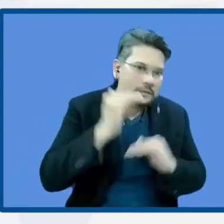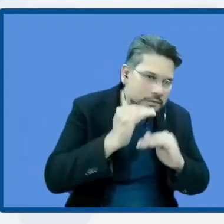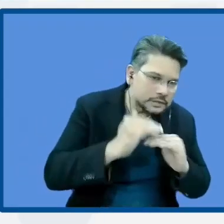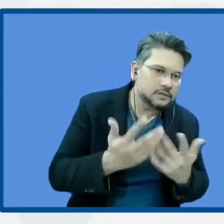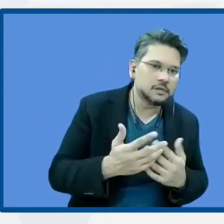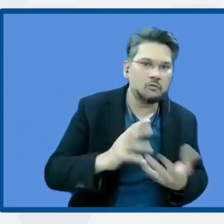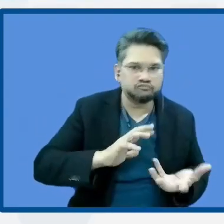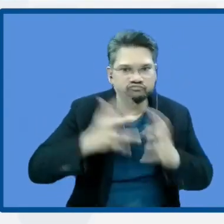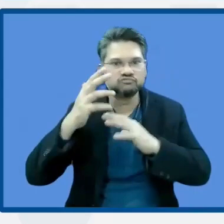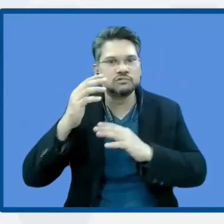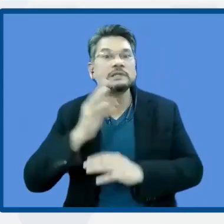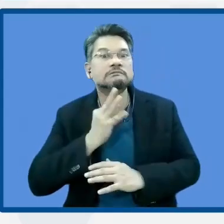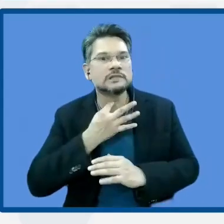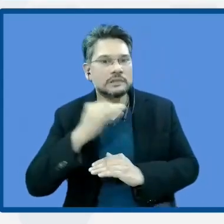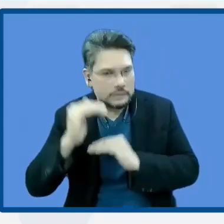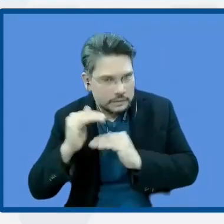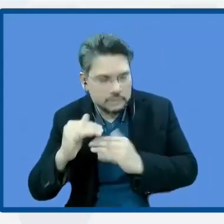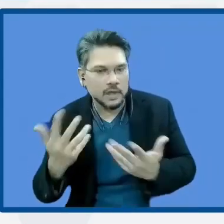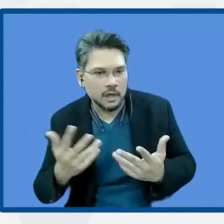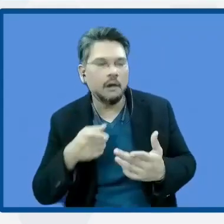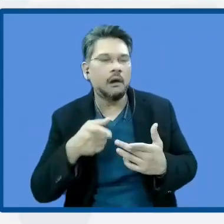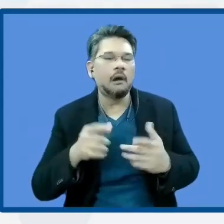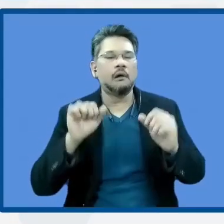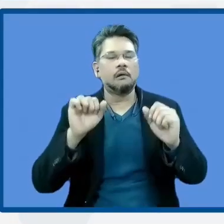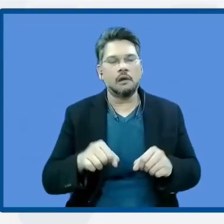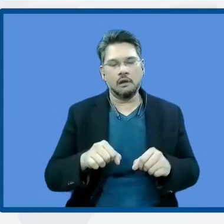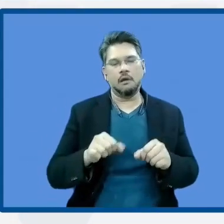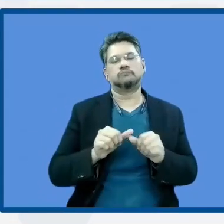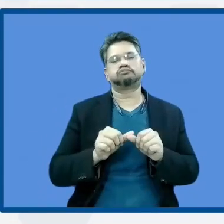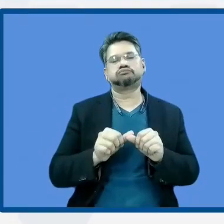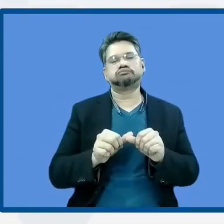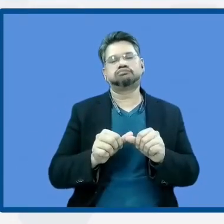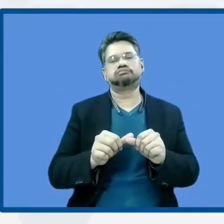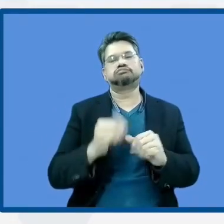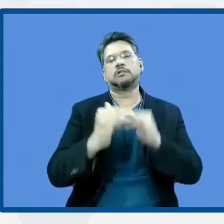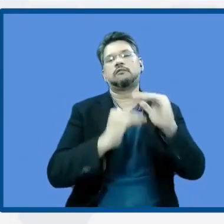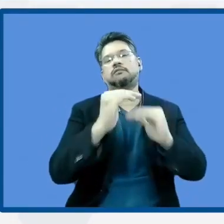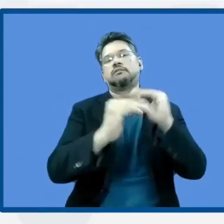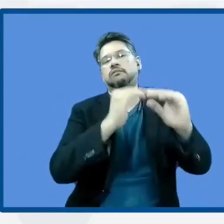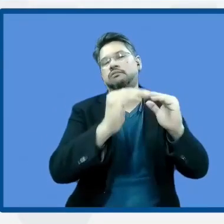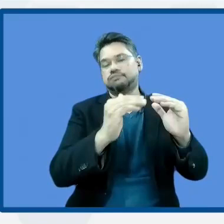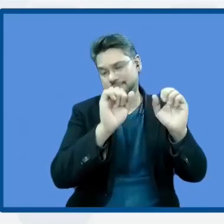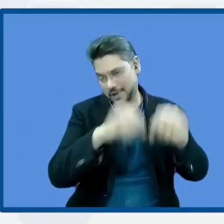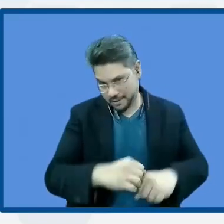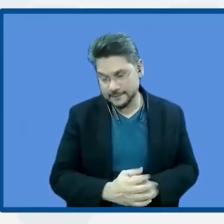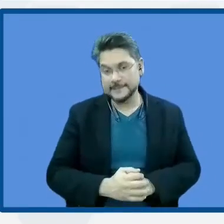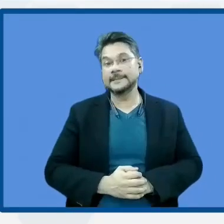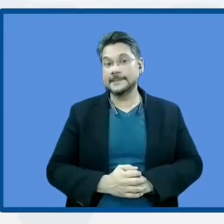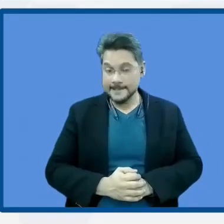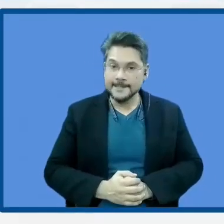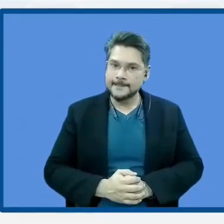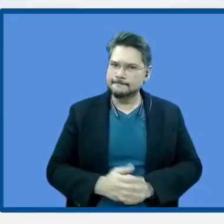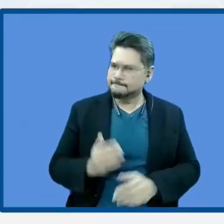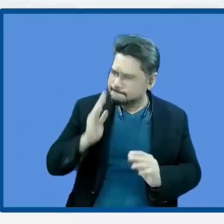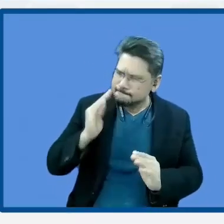a contribution to sustainable development. And after this lesson learned,